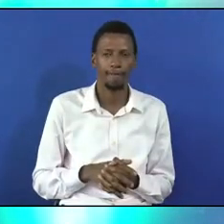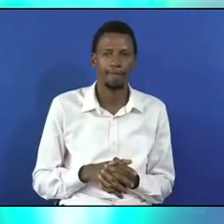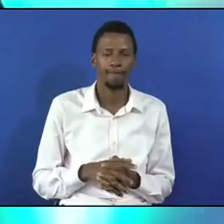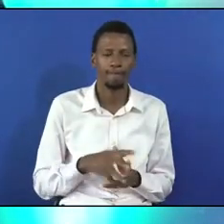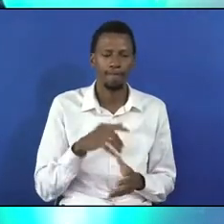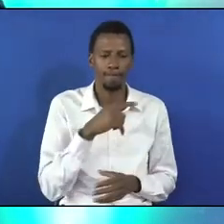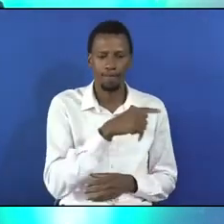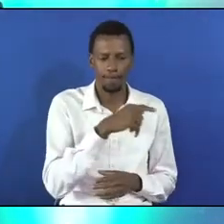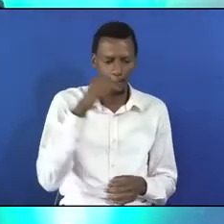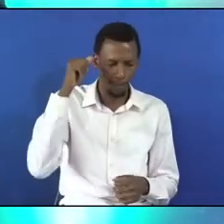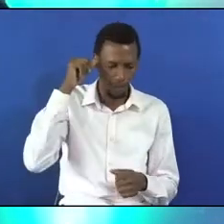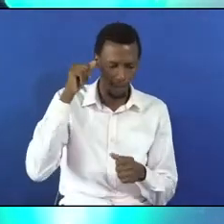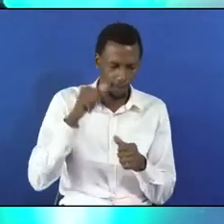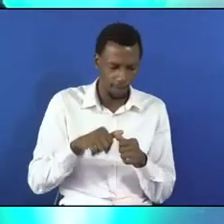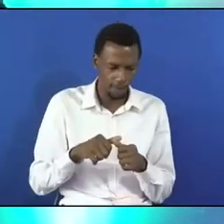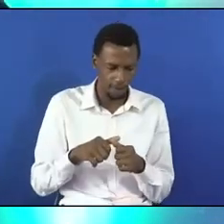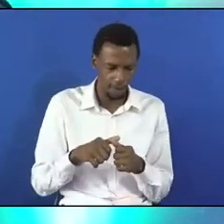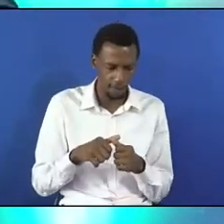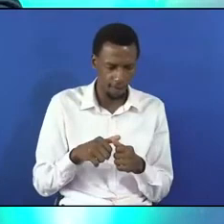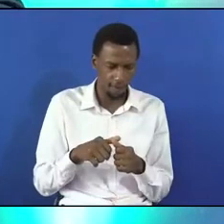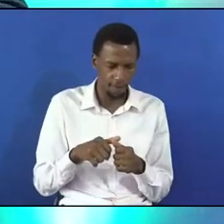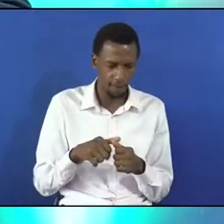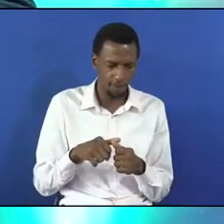And I remember